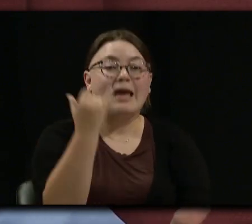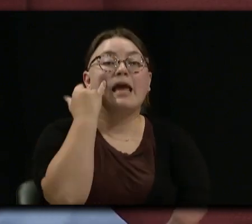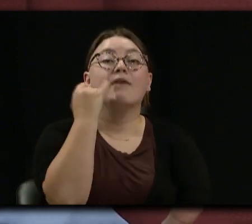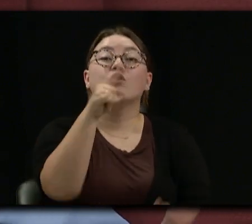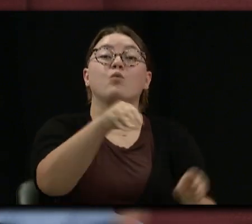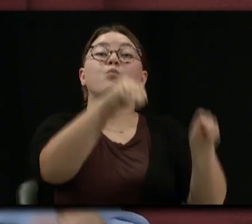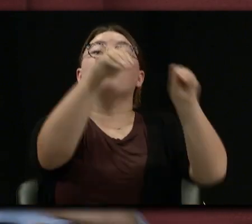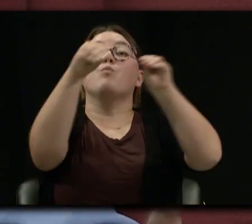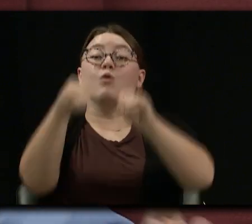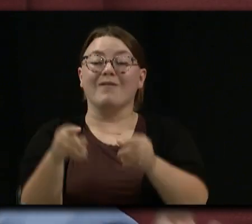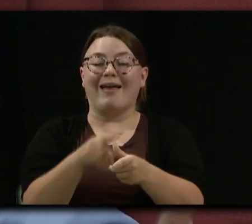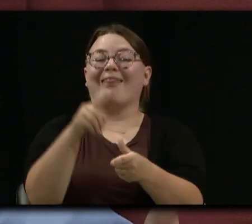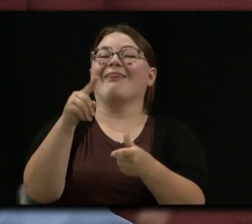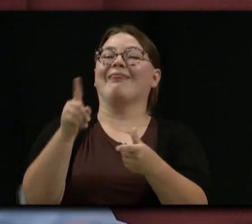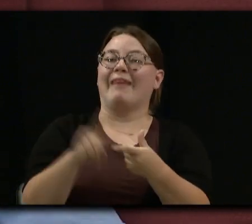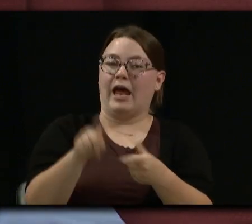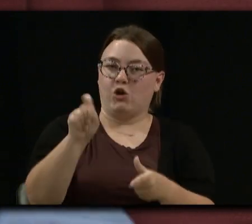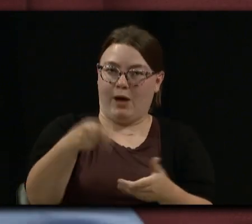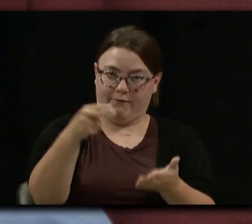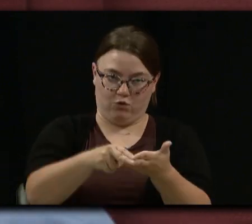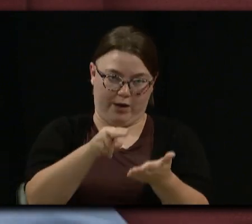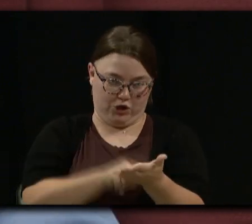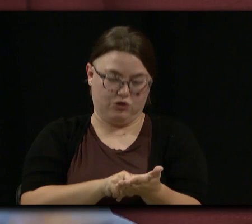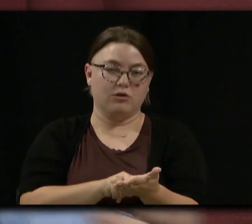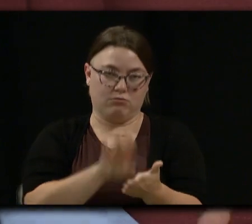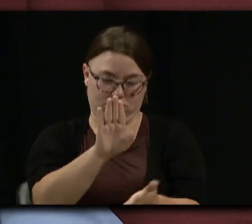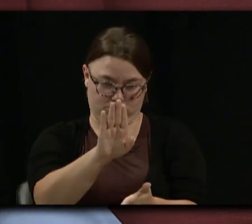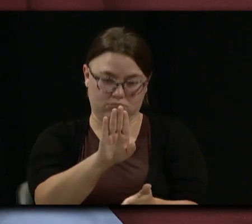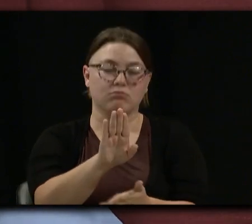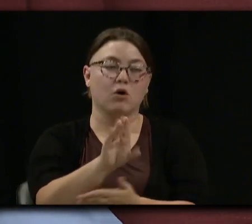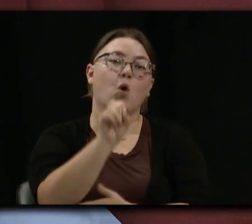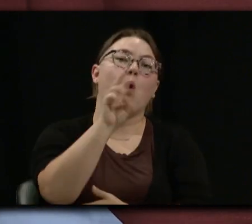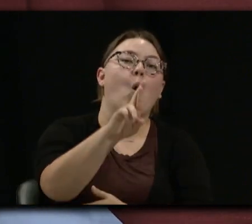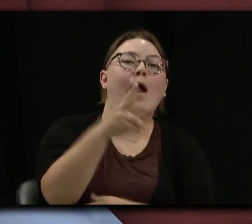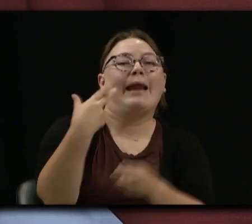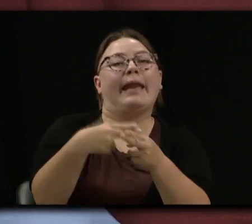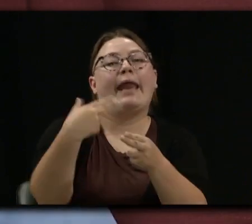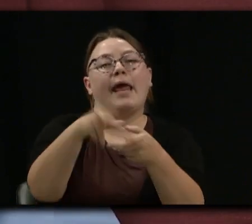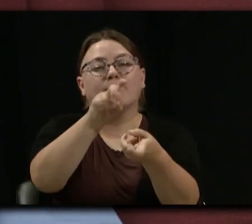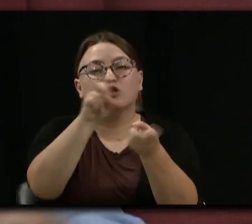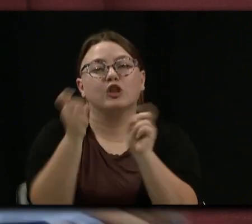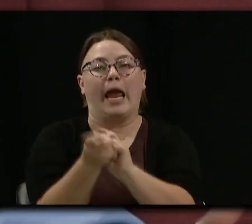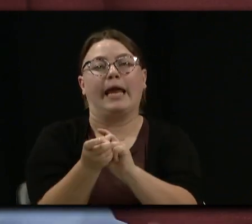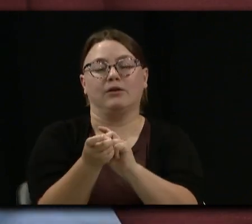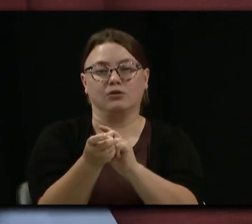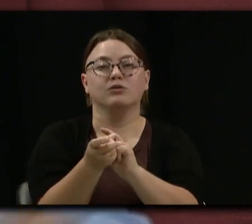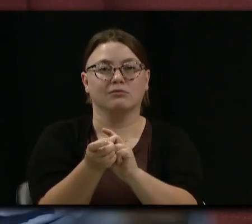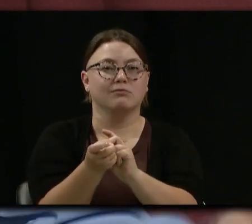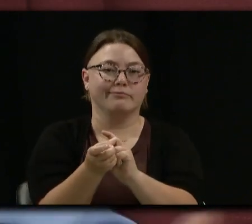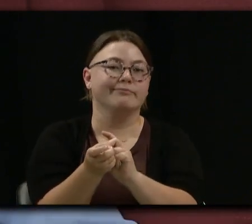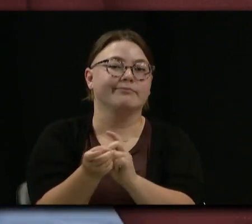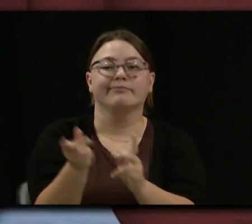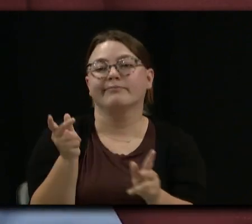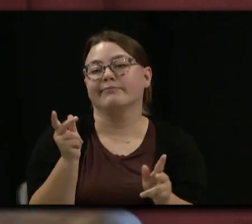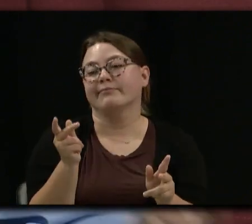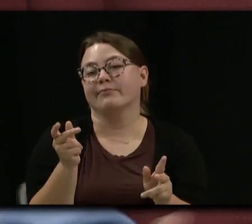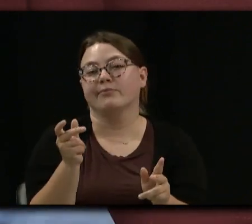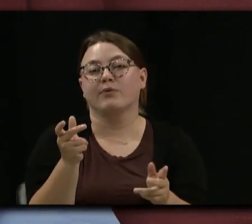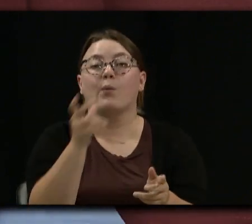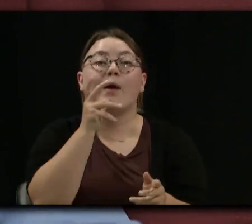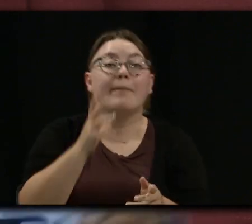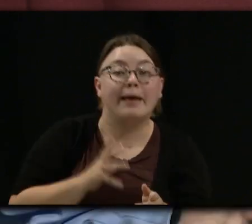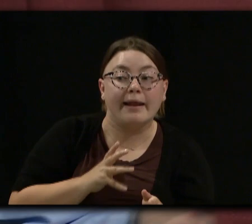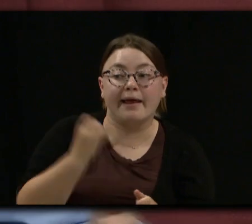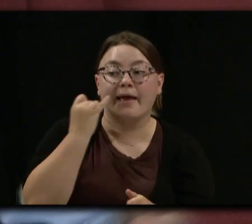moved. Mm-hmm. That's your biggest thing. Or if you have a name change, and that happens to a lot of the